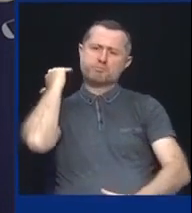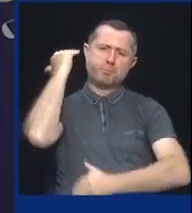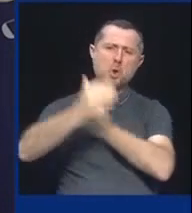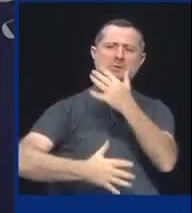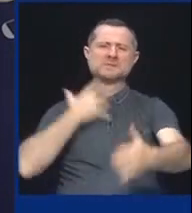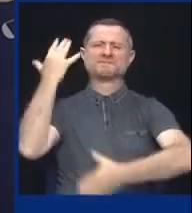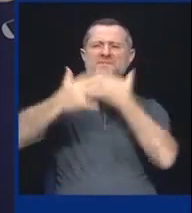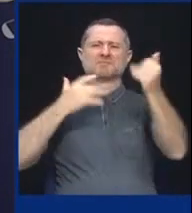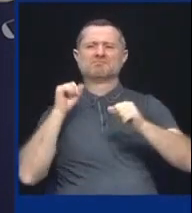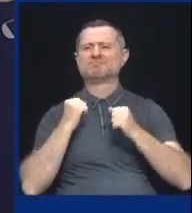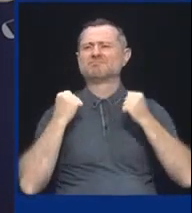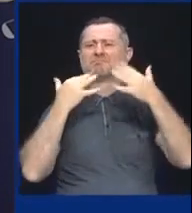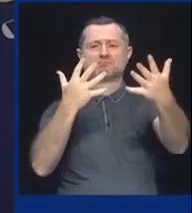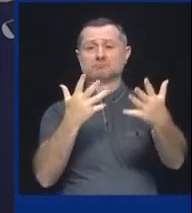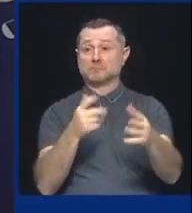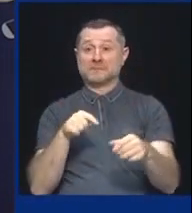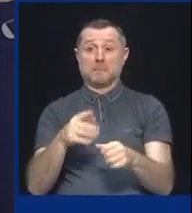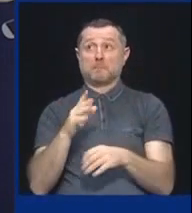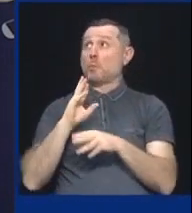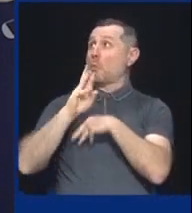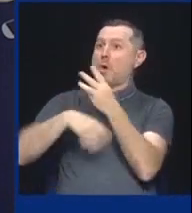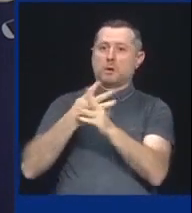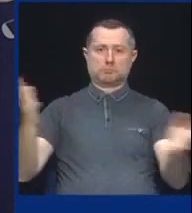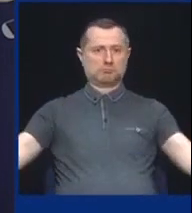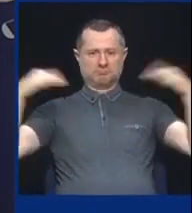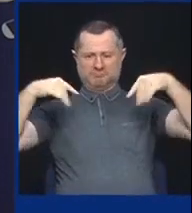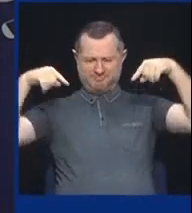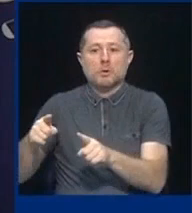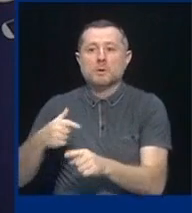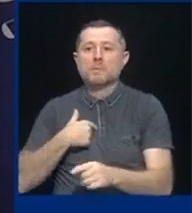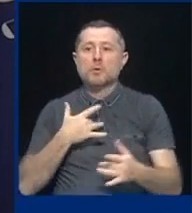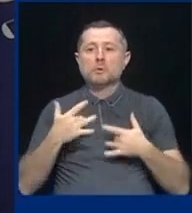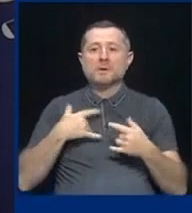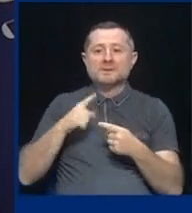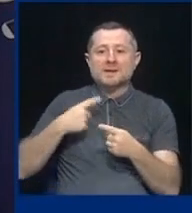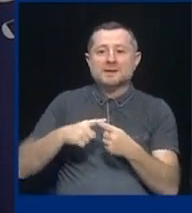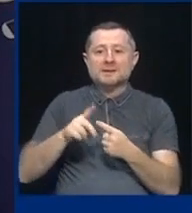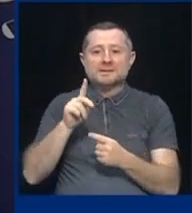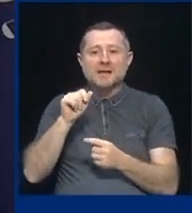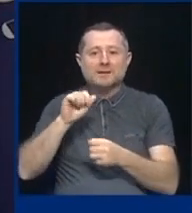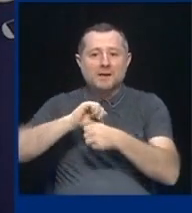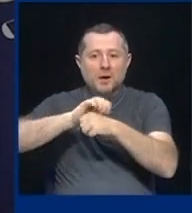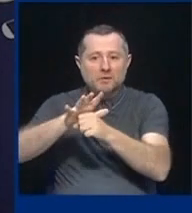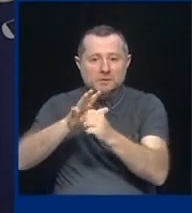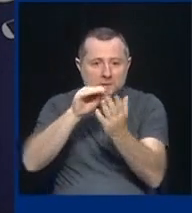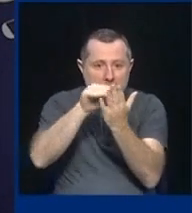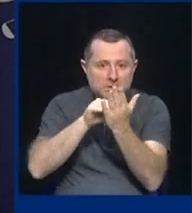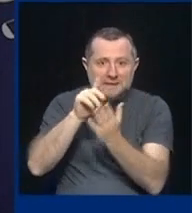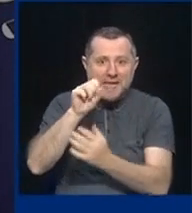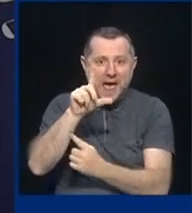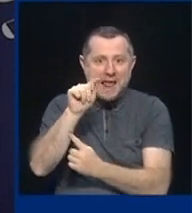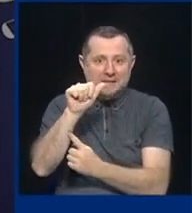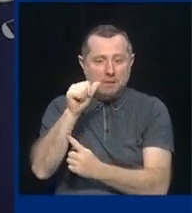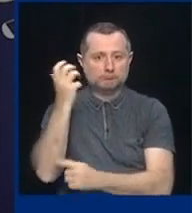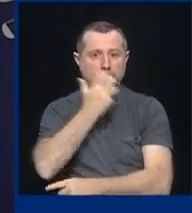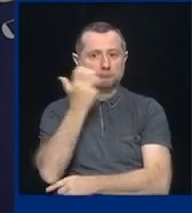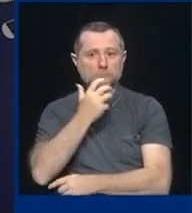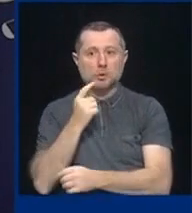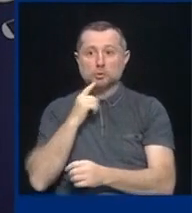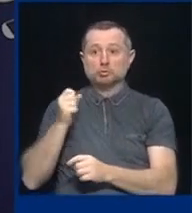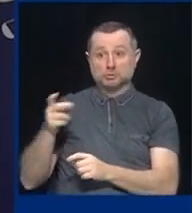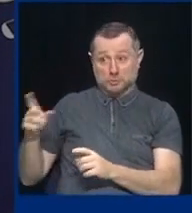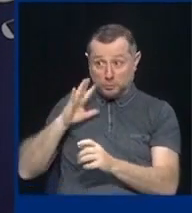nation. No other state government accomplished more to help. But she can come up to speed quickly, and